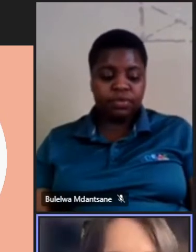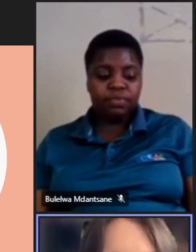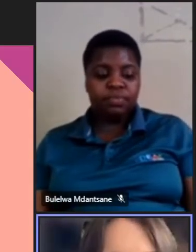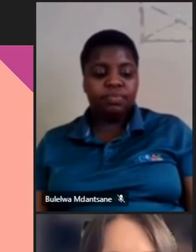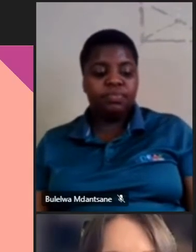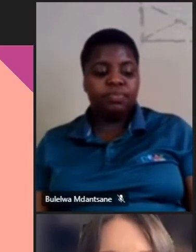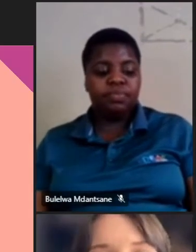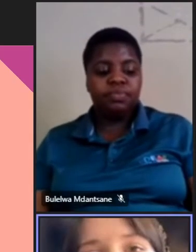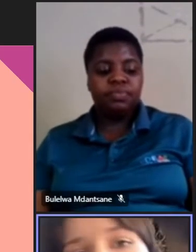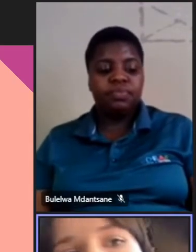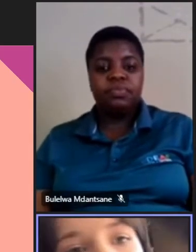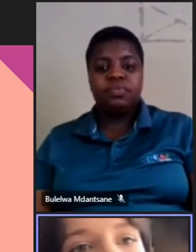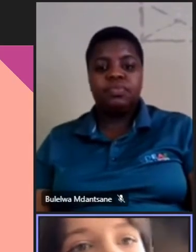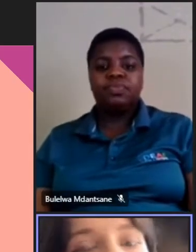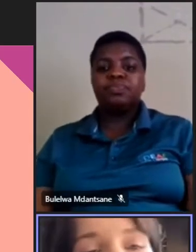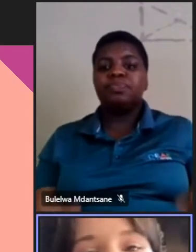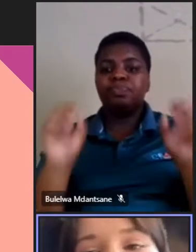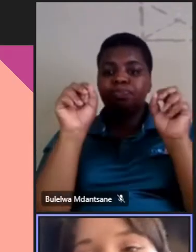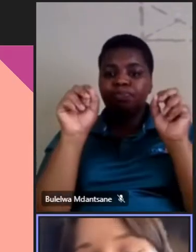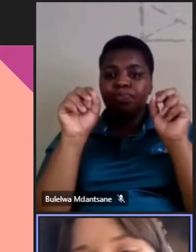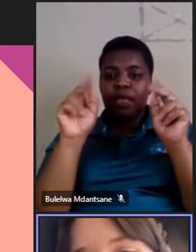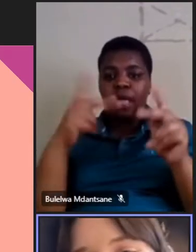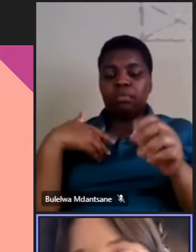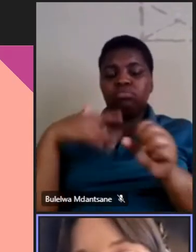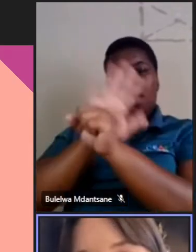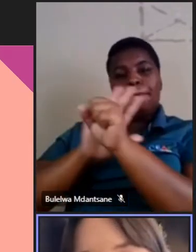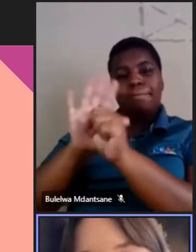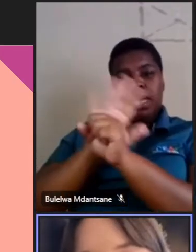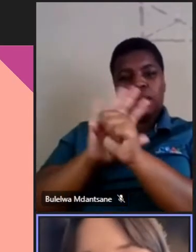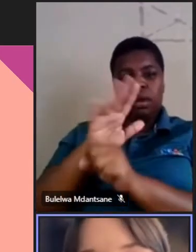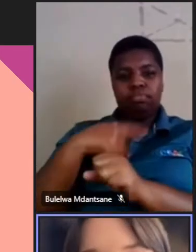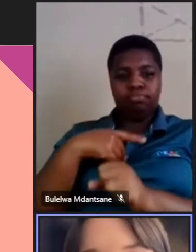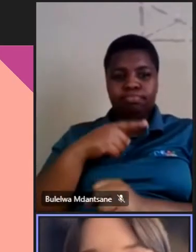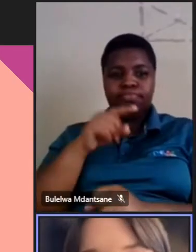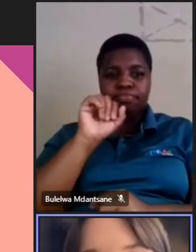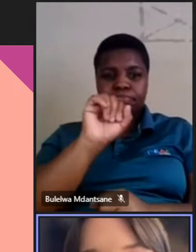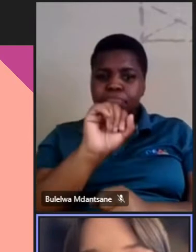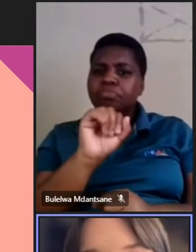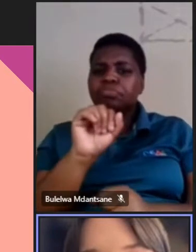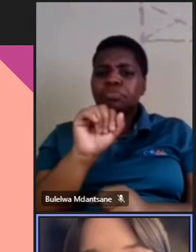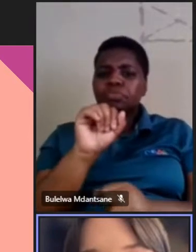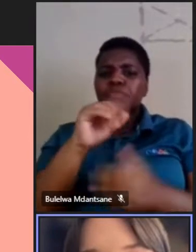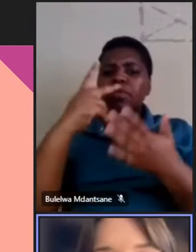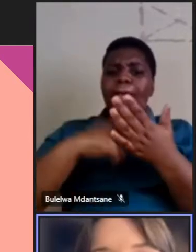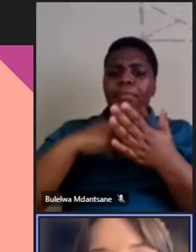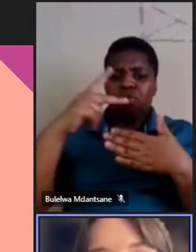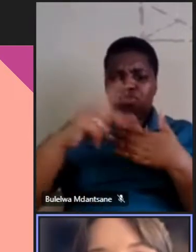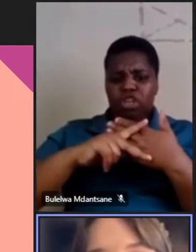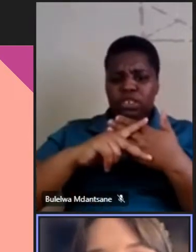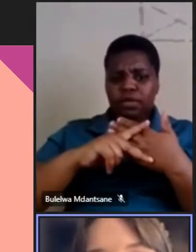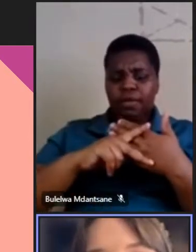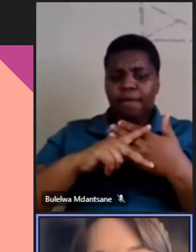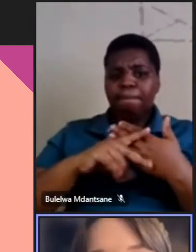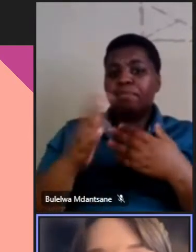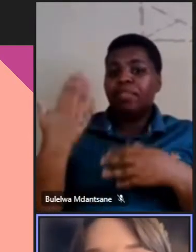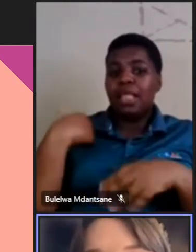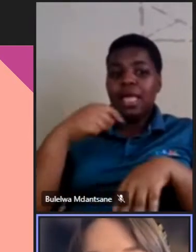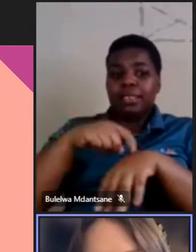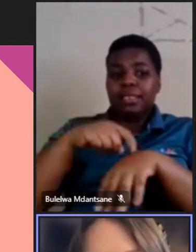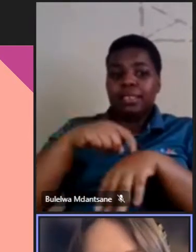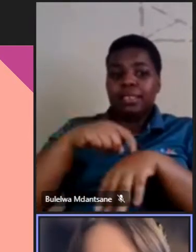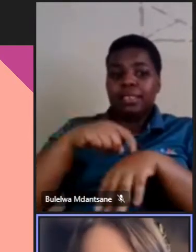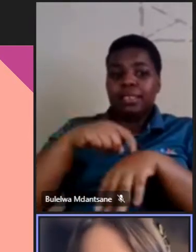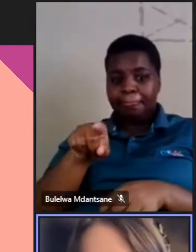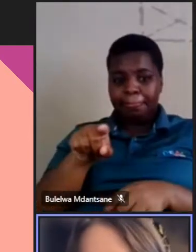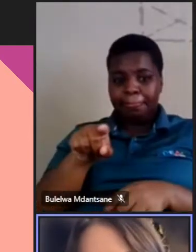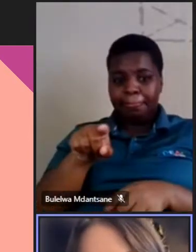Okay. So just a bit of a background on the Her Voice Fund and ARC projects. So during Her Voice Fund Year